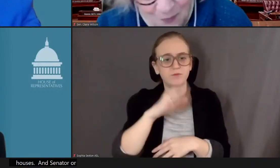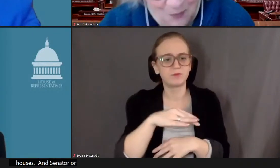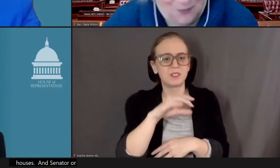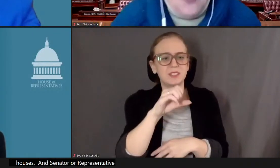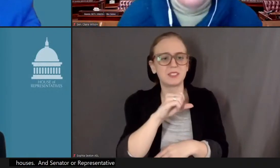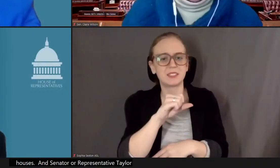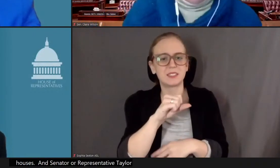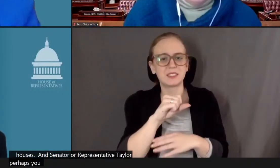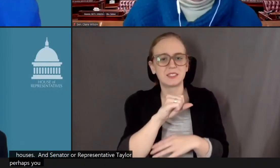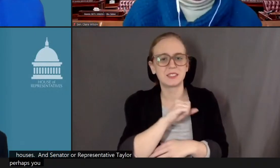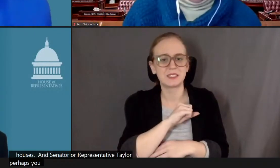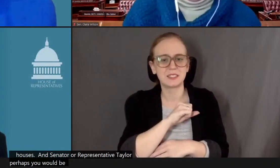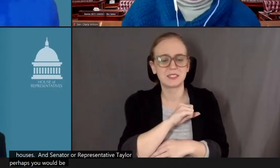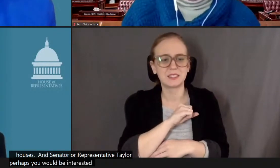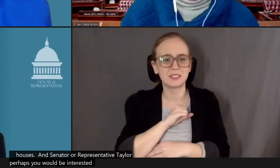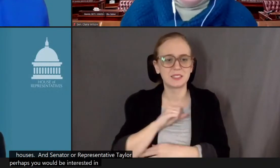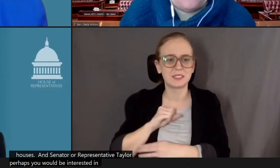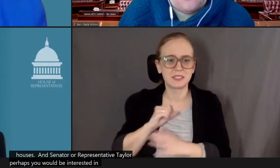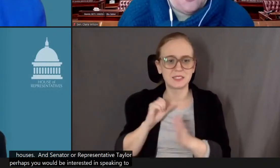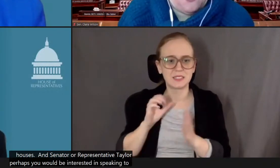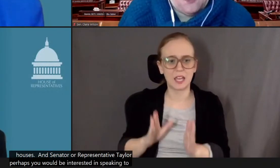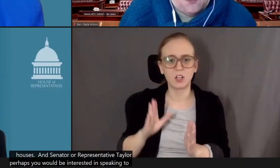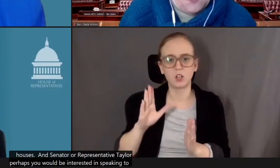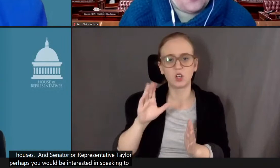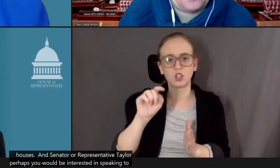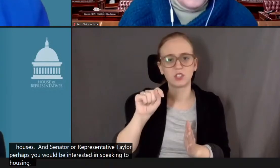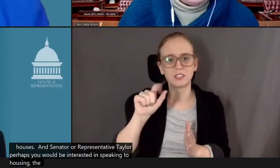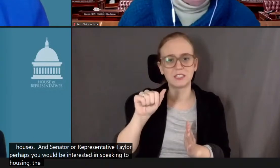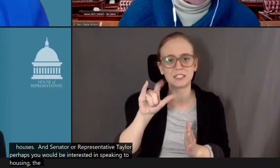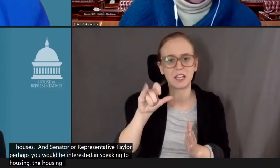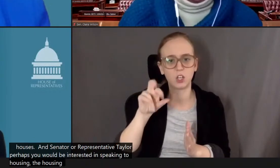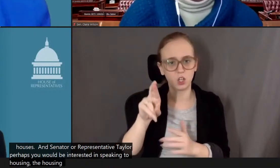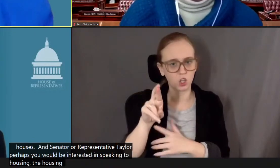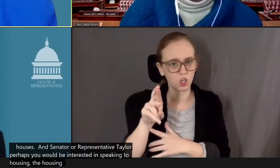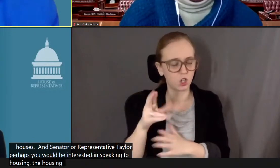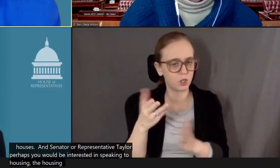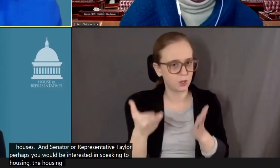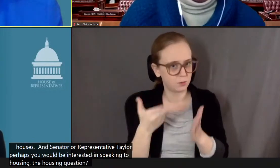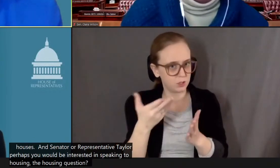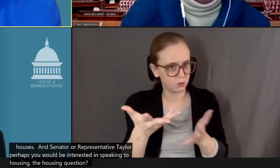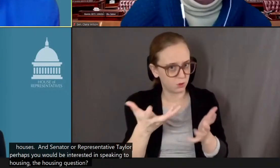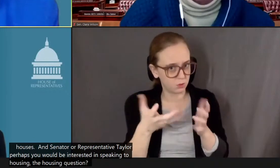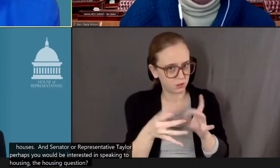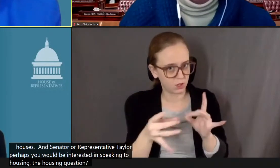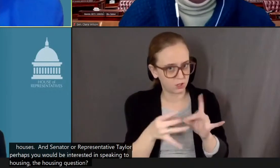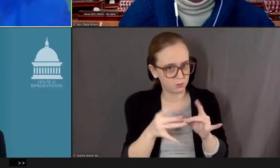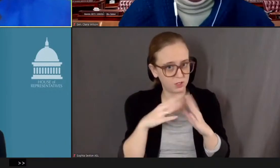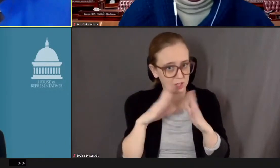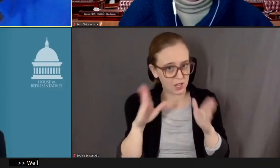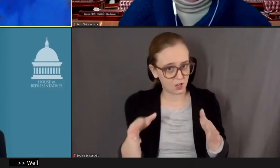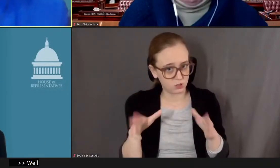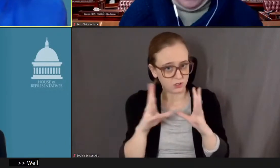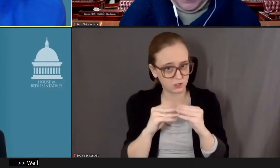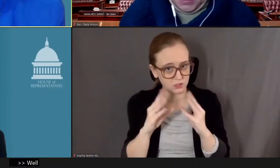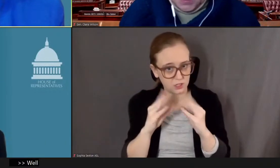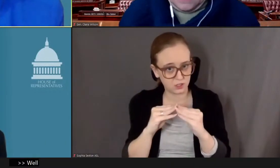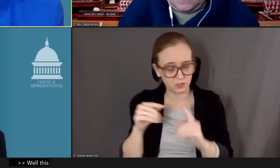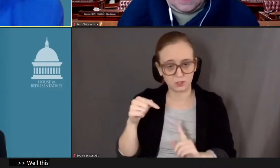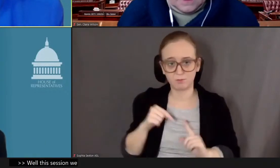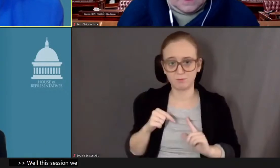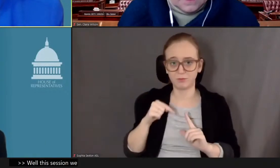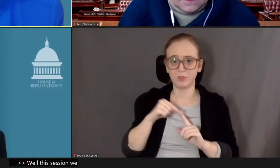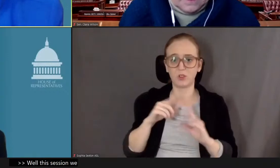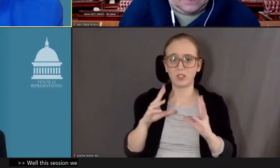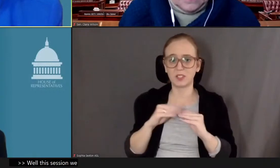interested in speaking to the housing question? Well, this session, we have